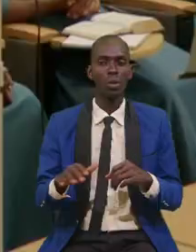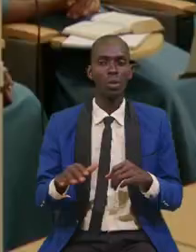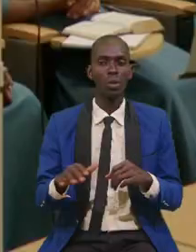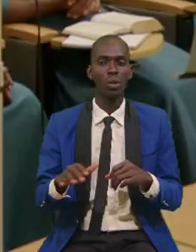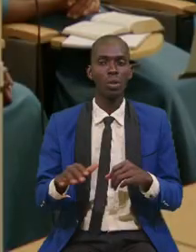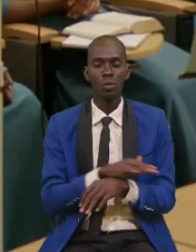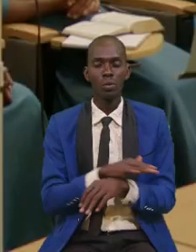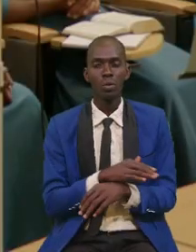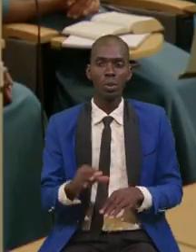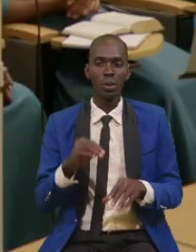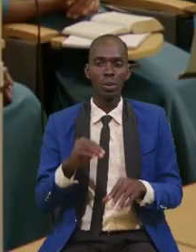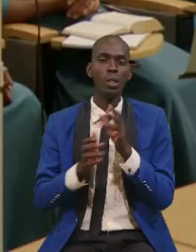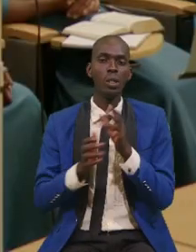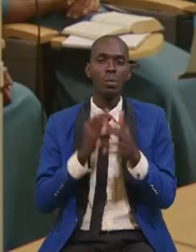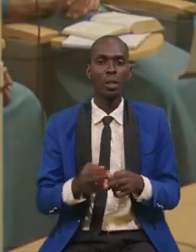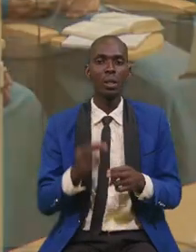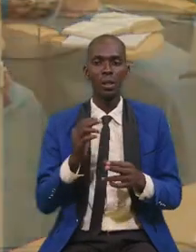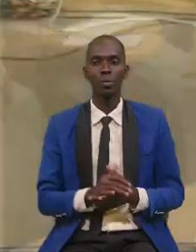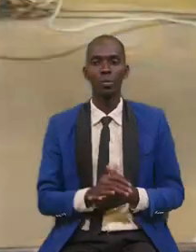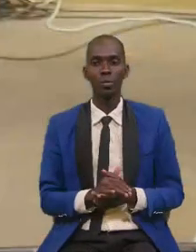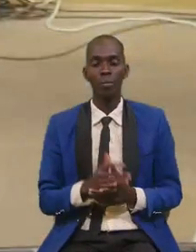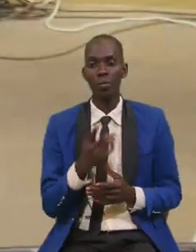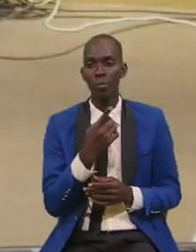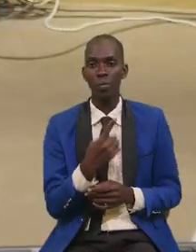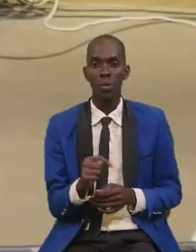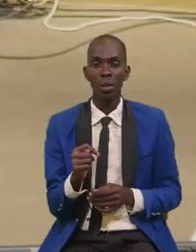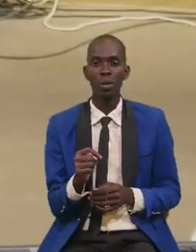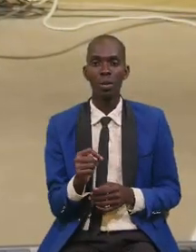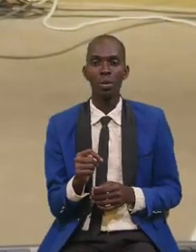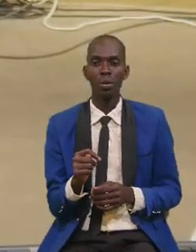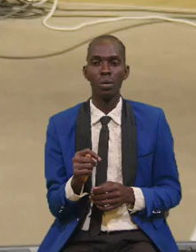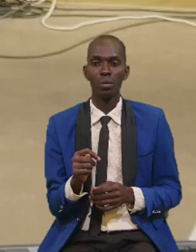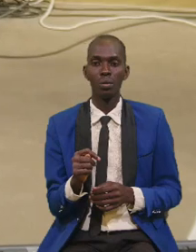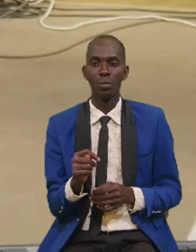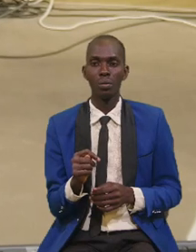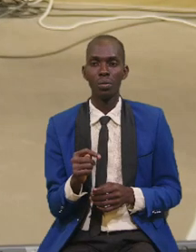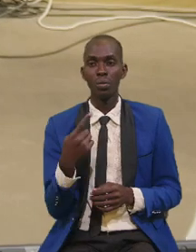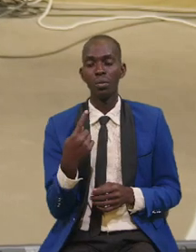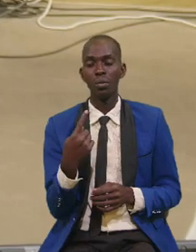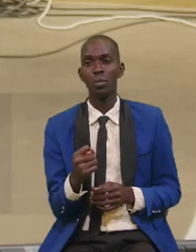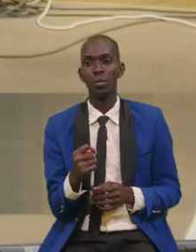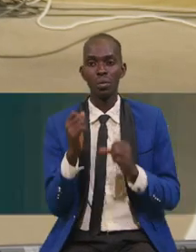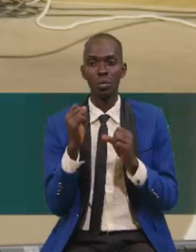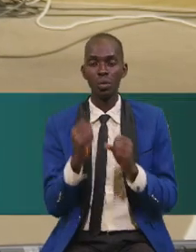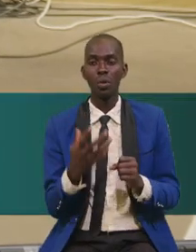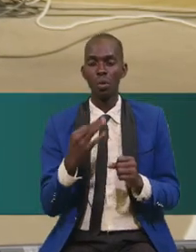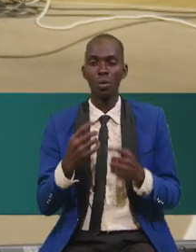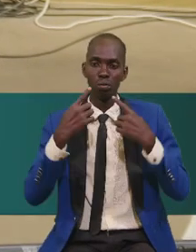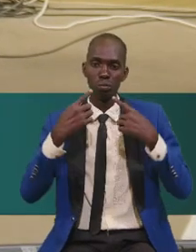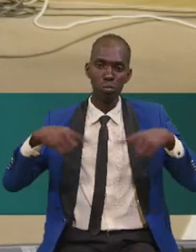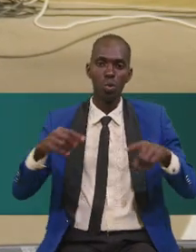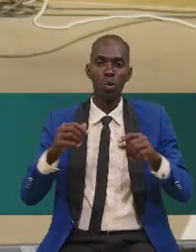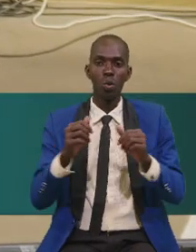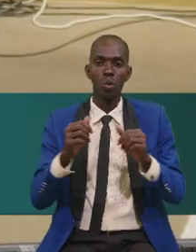name. The price of proclamation, with greater efforts after